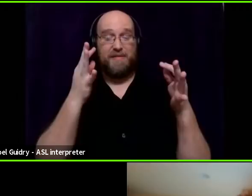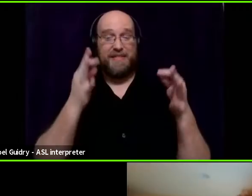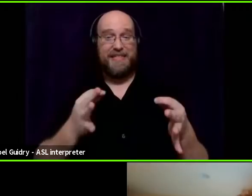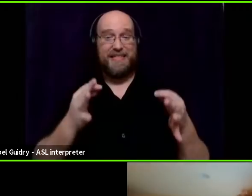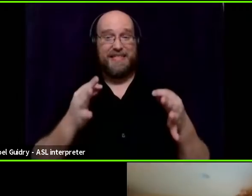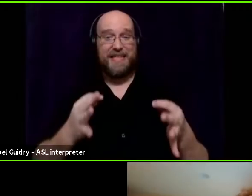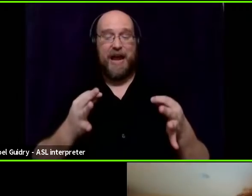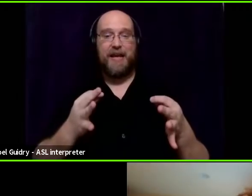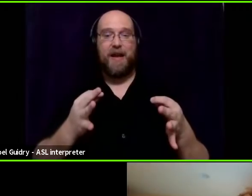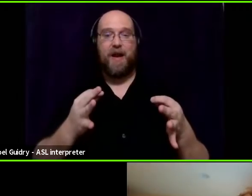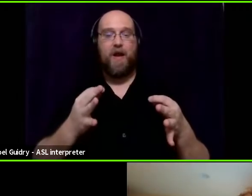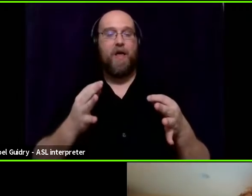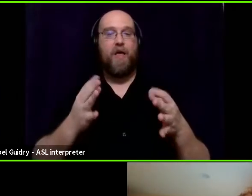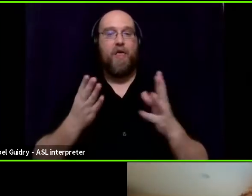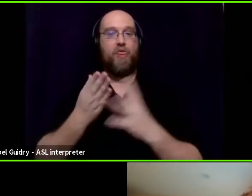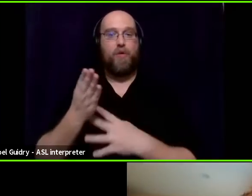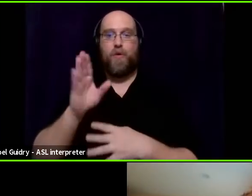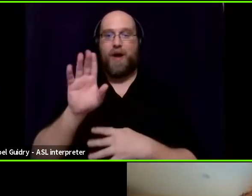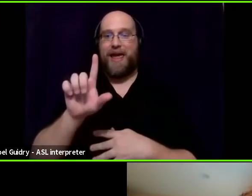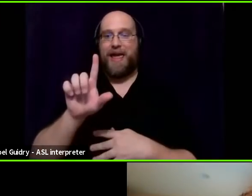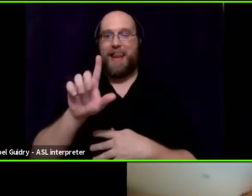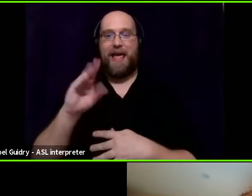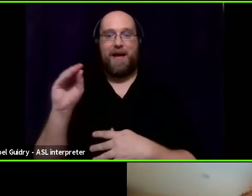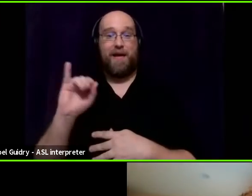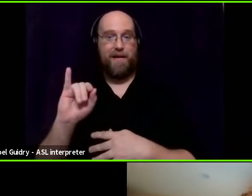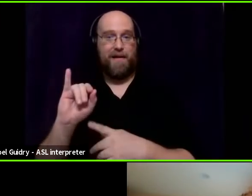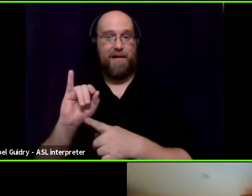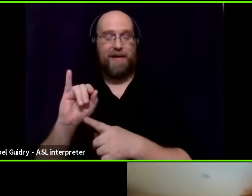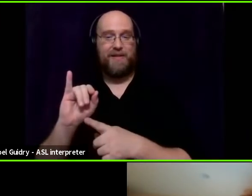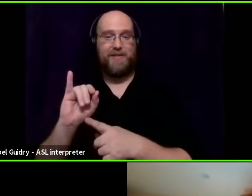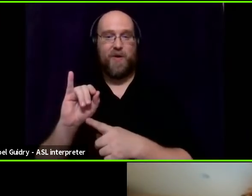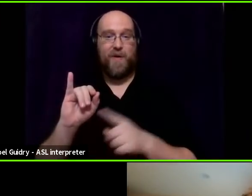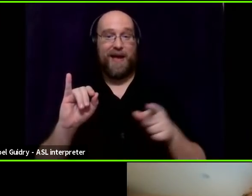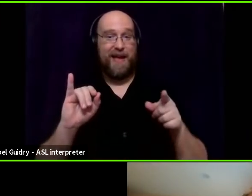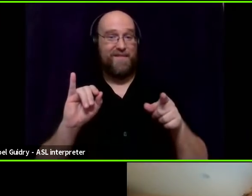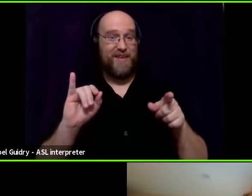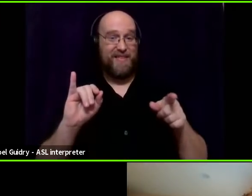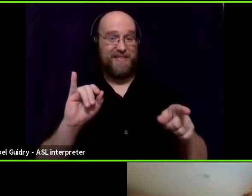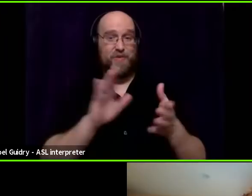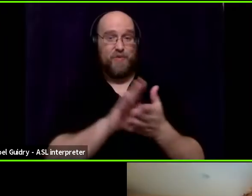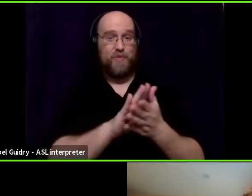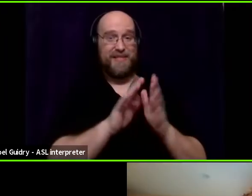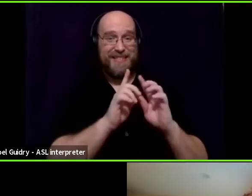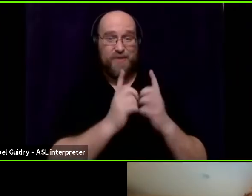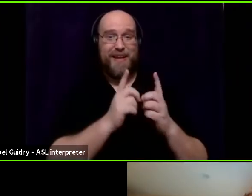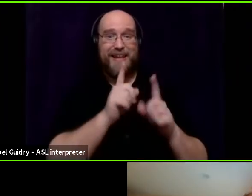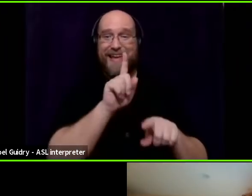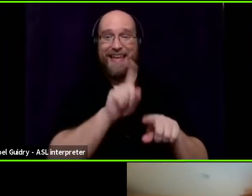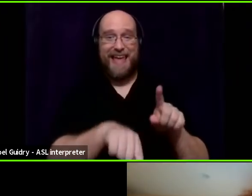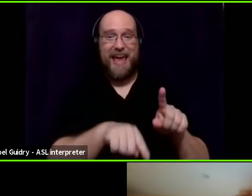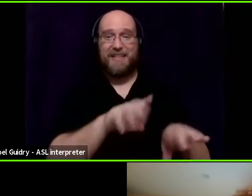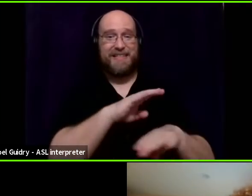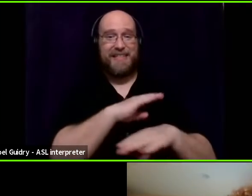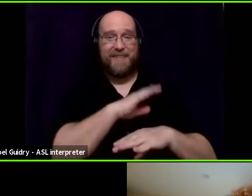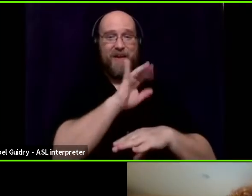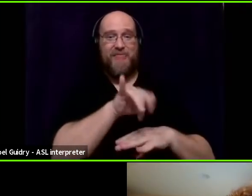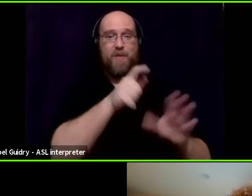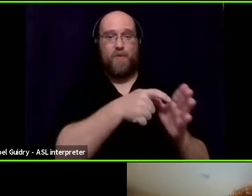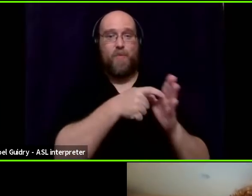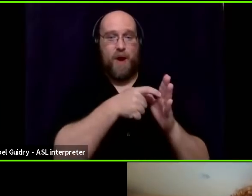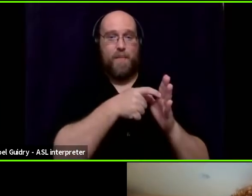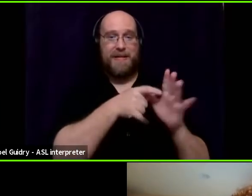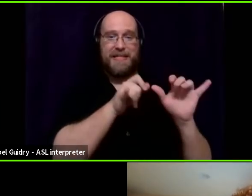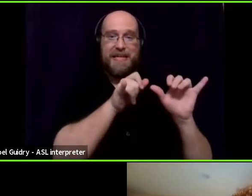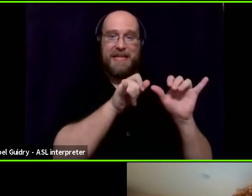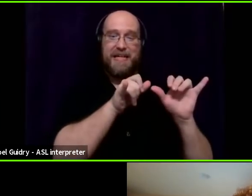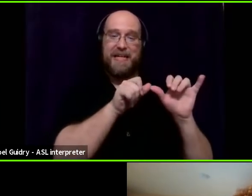by L&I. And if they're not able to meet that 6 foot consistently, then that would put you